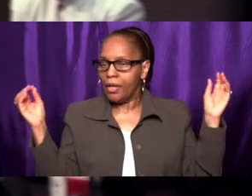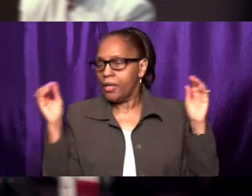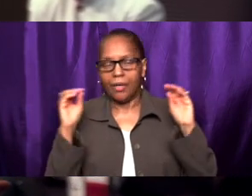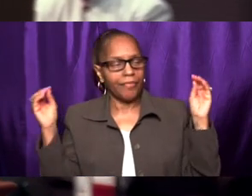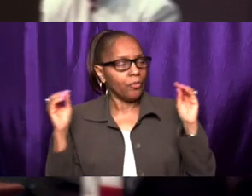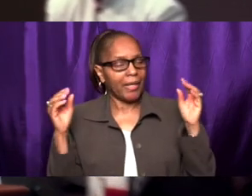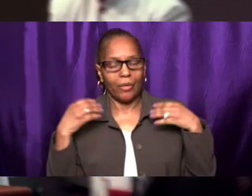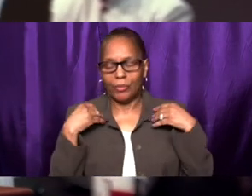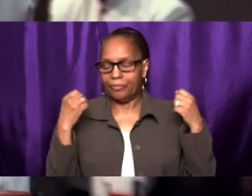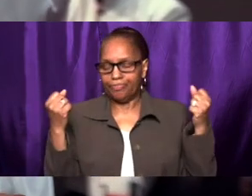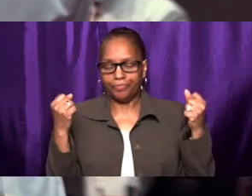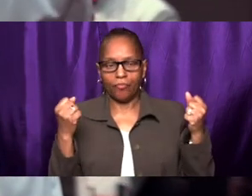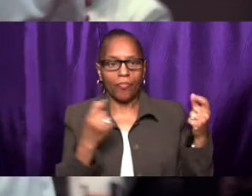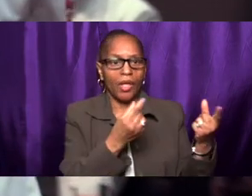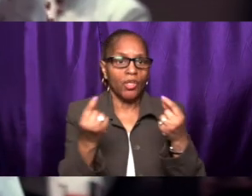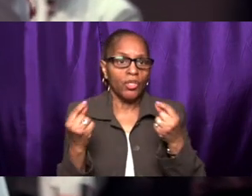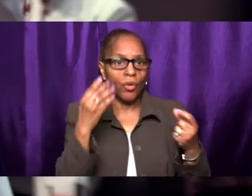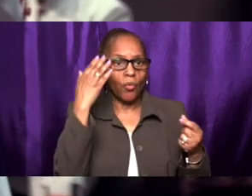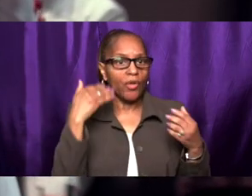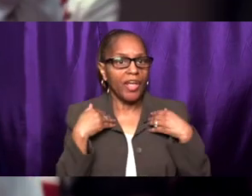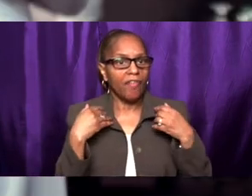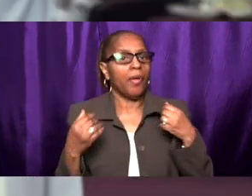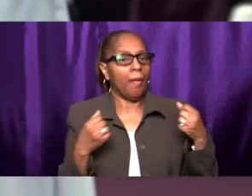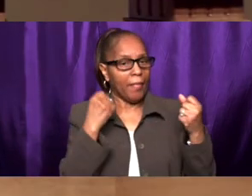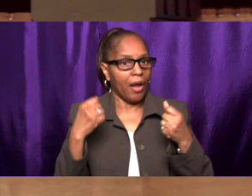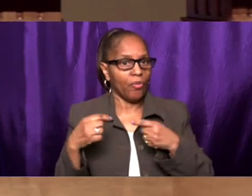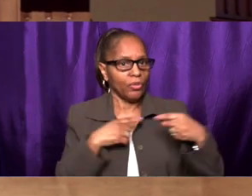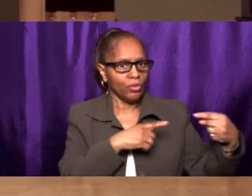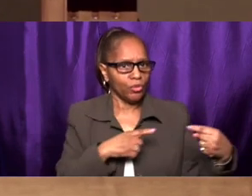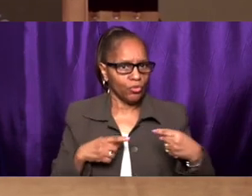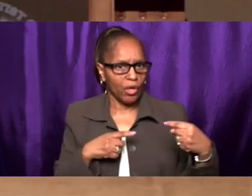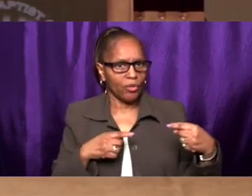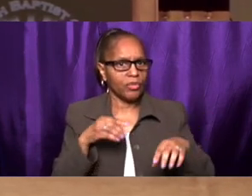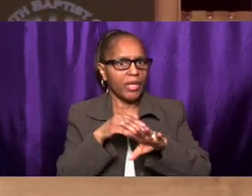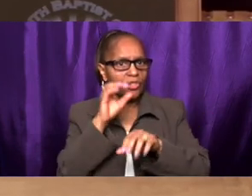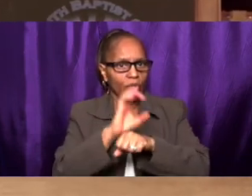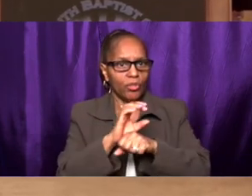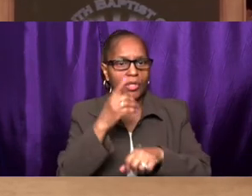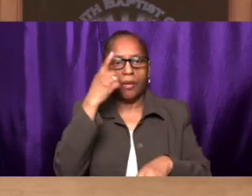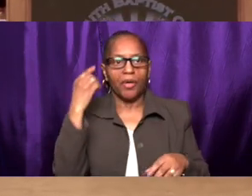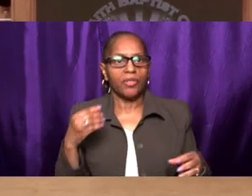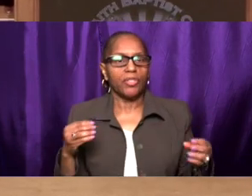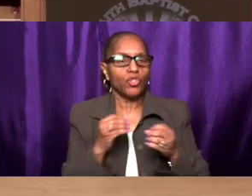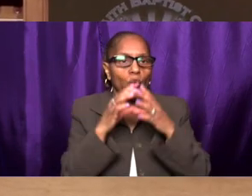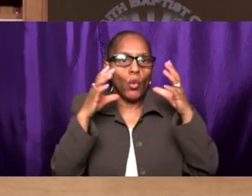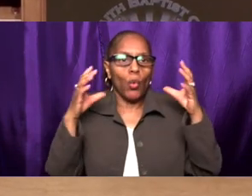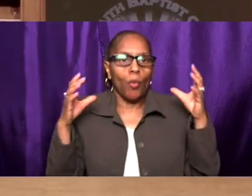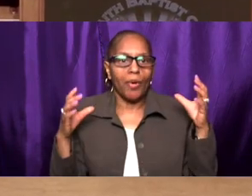power? Do you know why you have power struggles in church? Because there's an overdose of